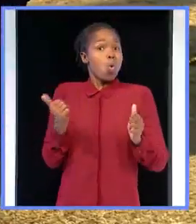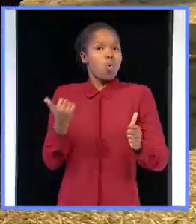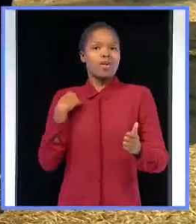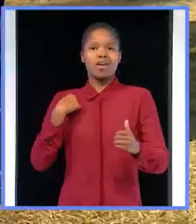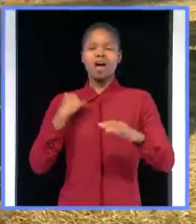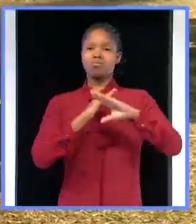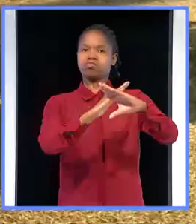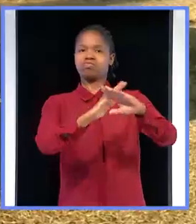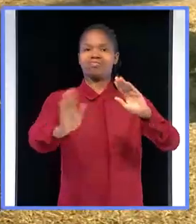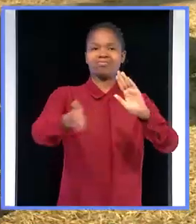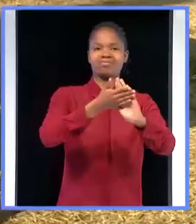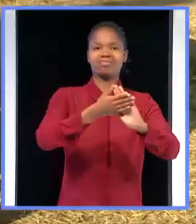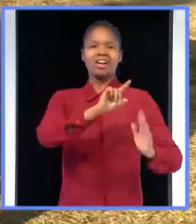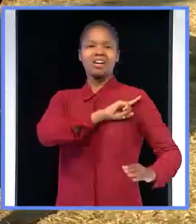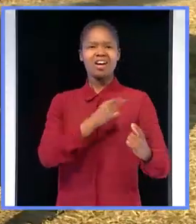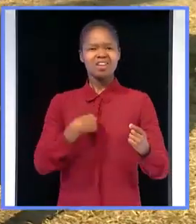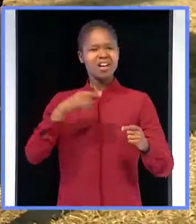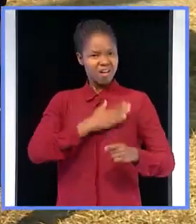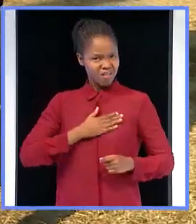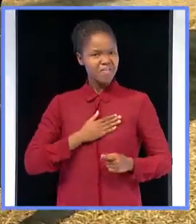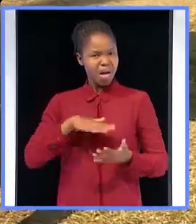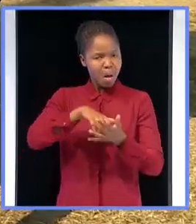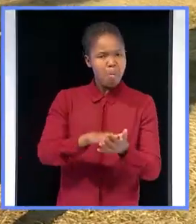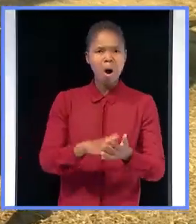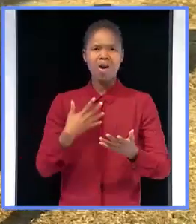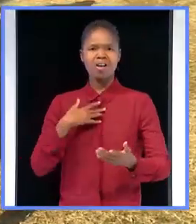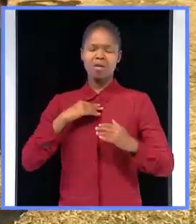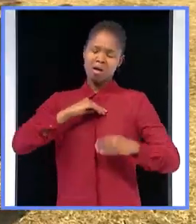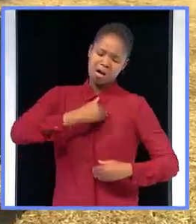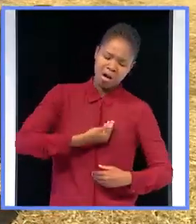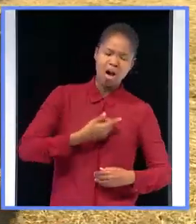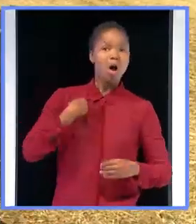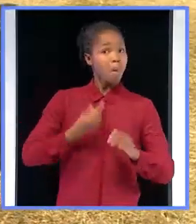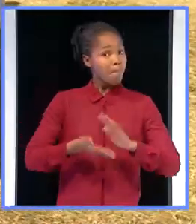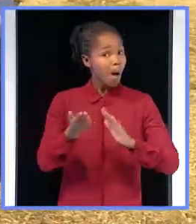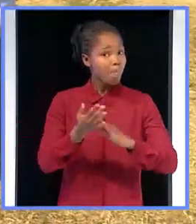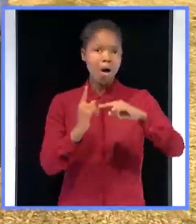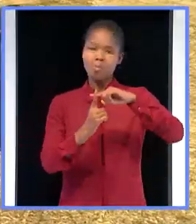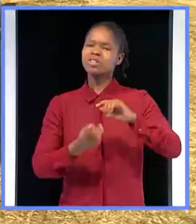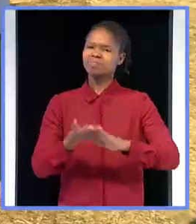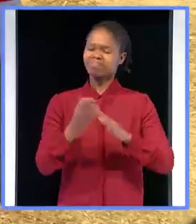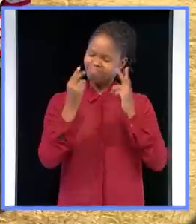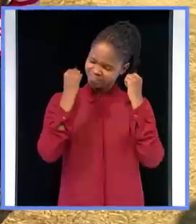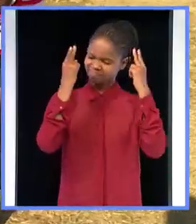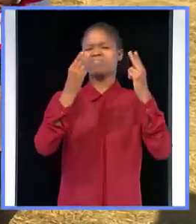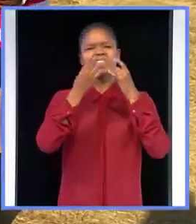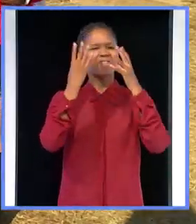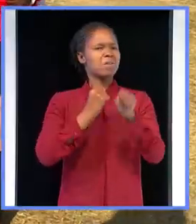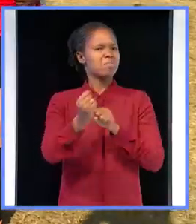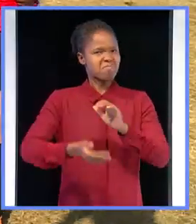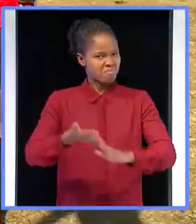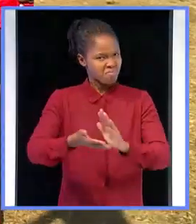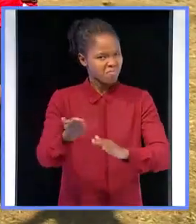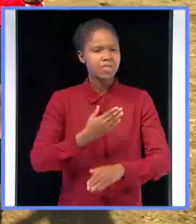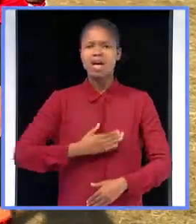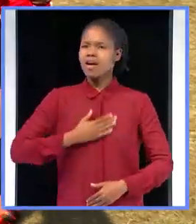how is that maybe taking away strength or giving strength to you to say that I'm being opposed, but I'm not going to let it stop? How is that influencing